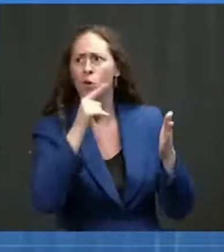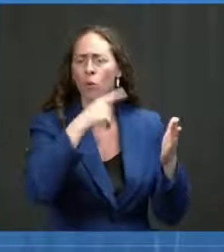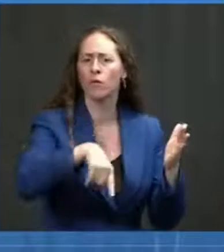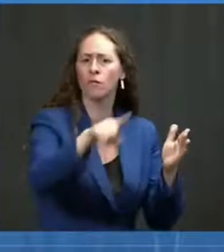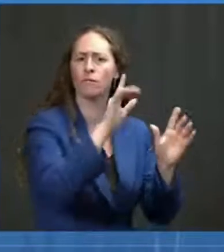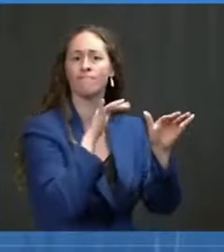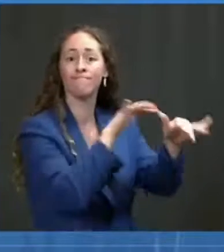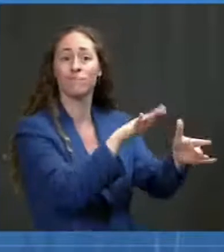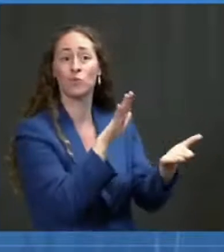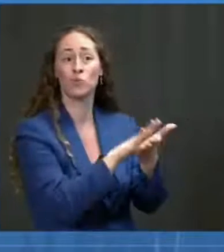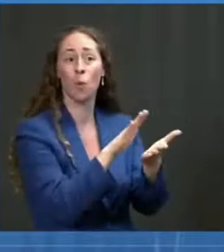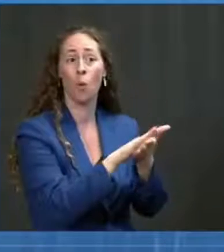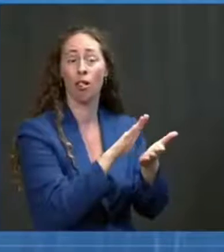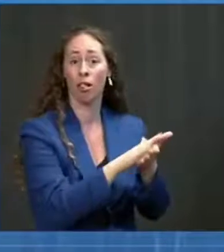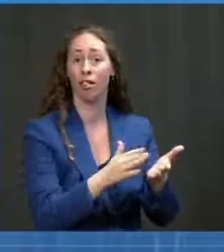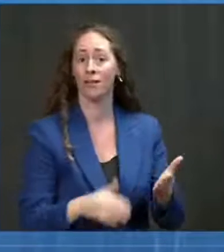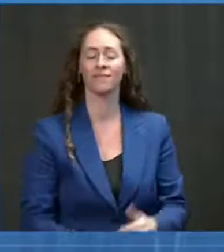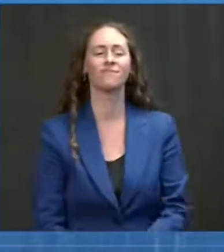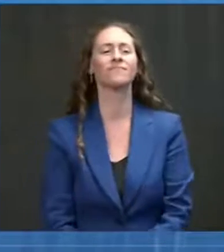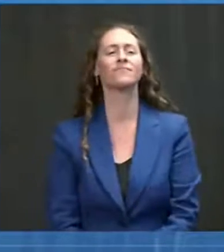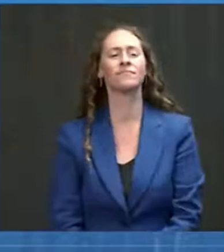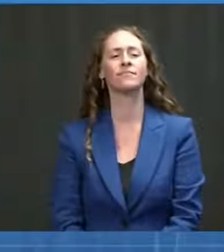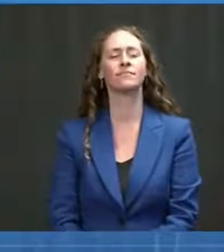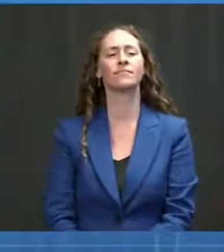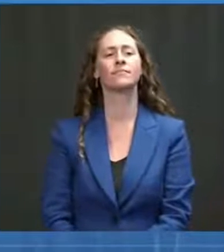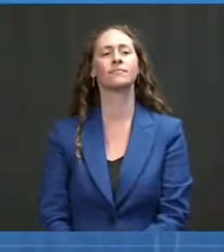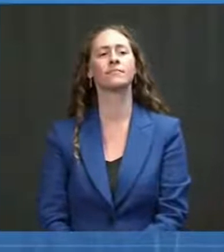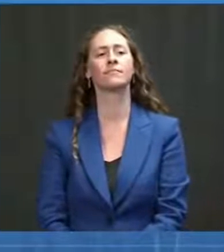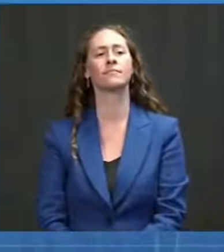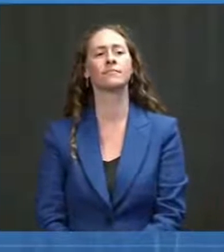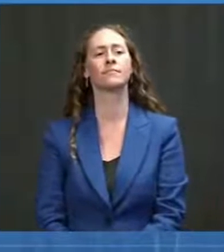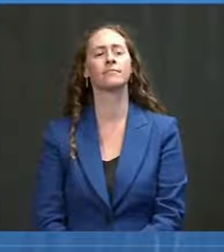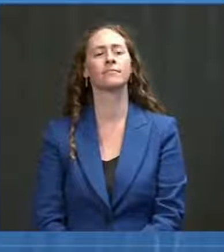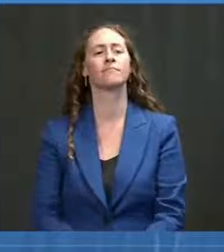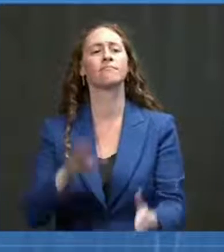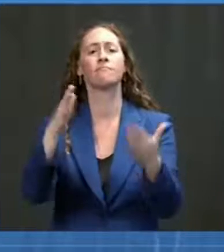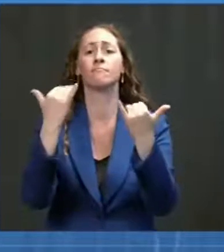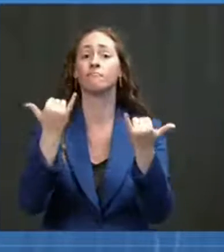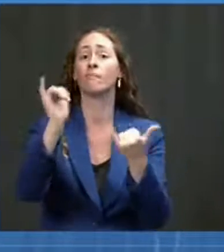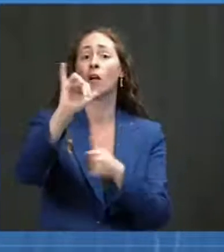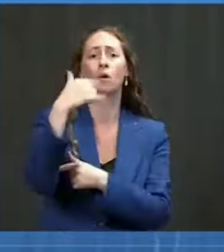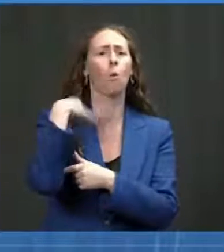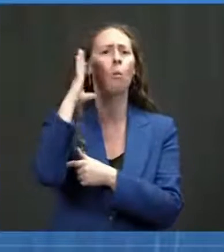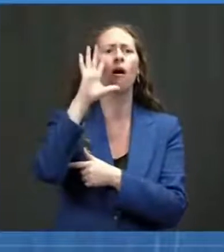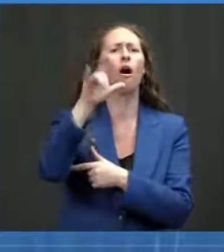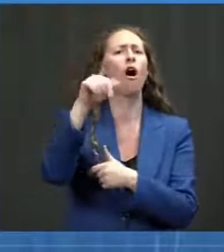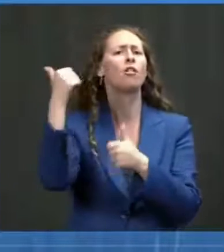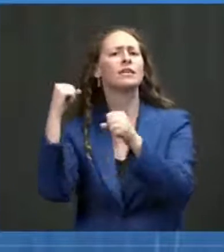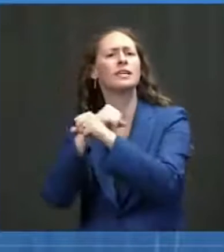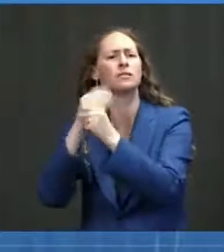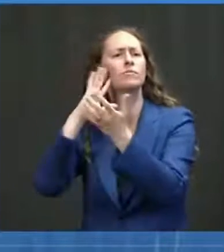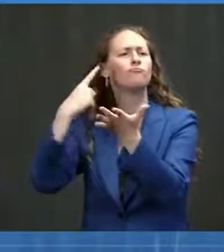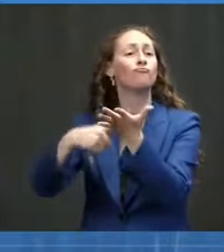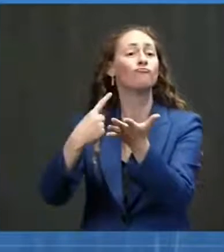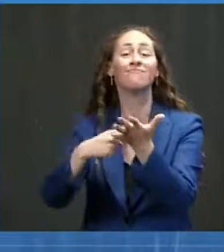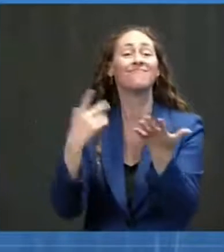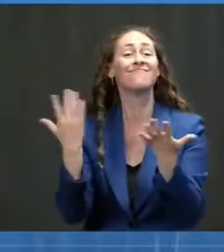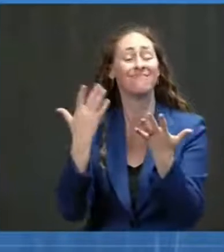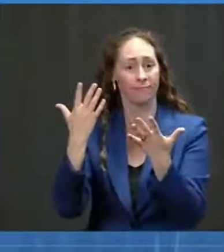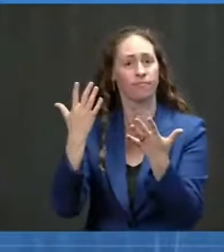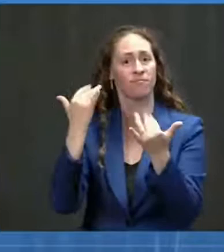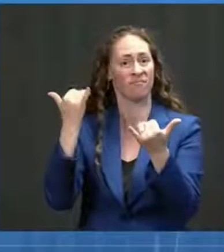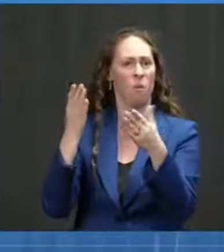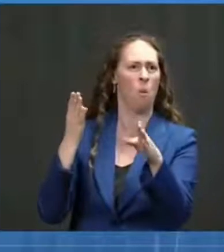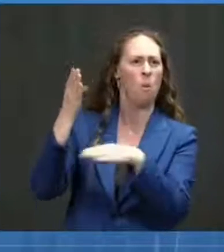And once the numbers from today are reported, we will have reached 200 million Americans with at least their